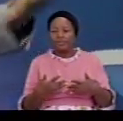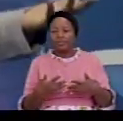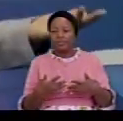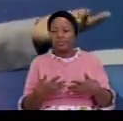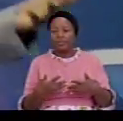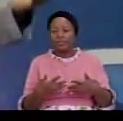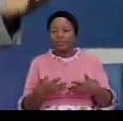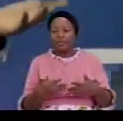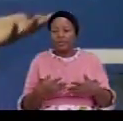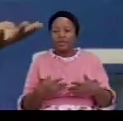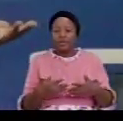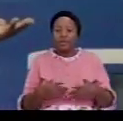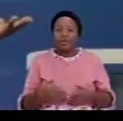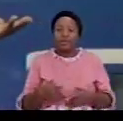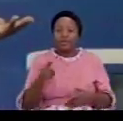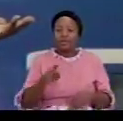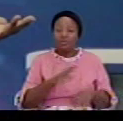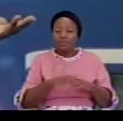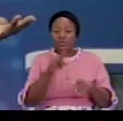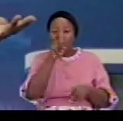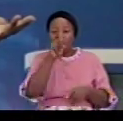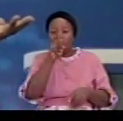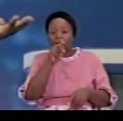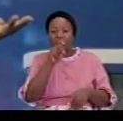You no more speak in the face of God.